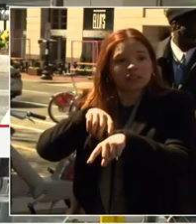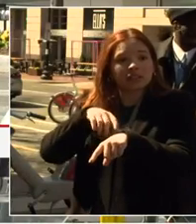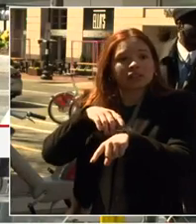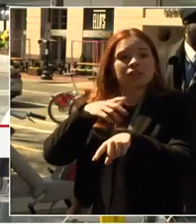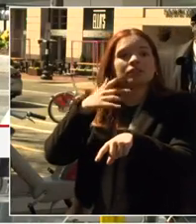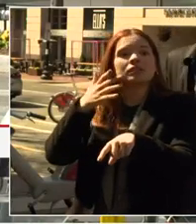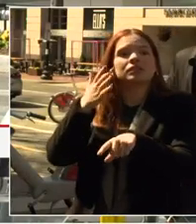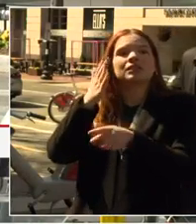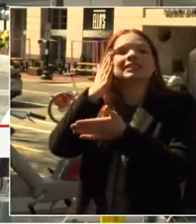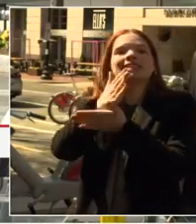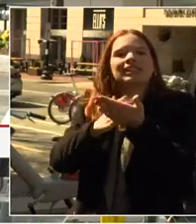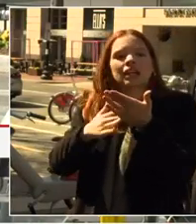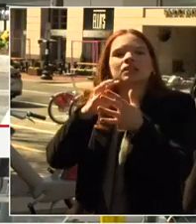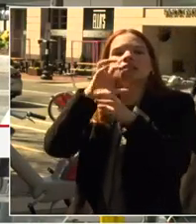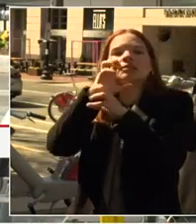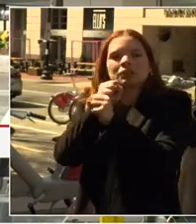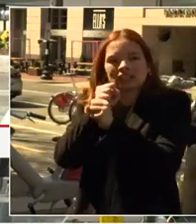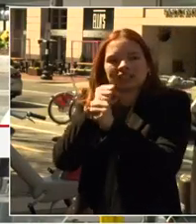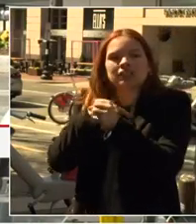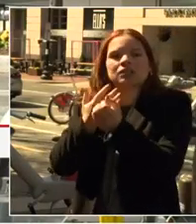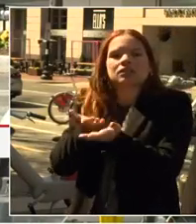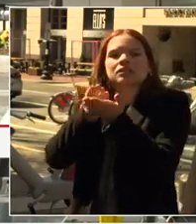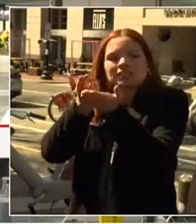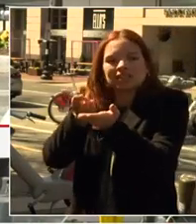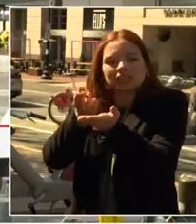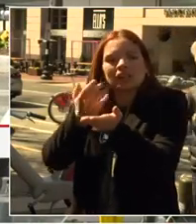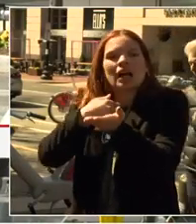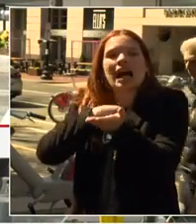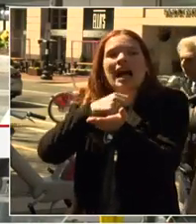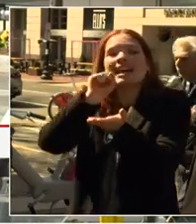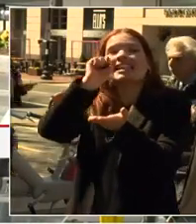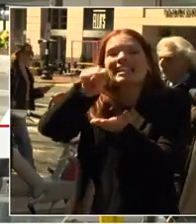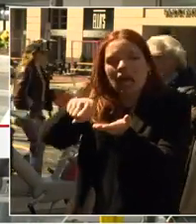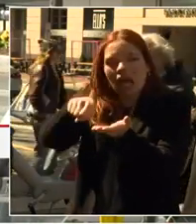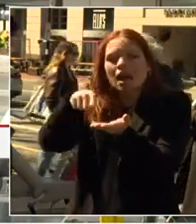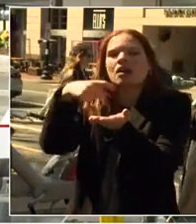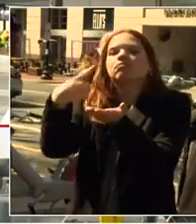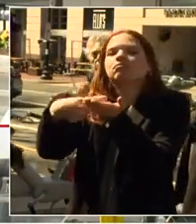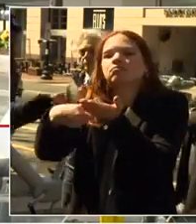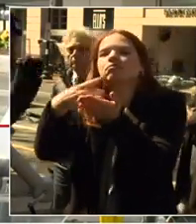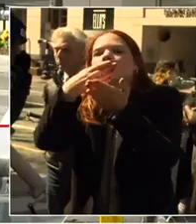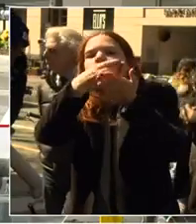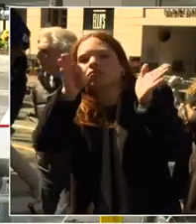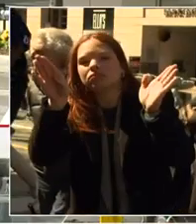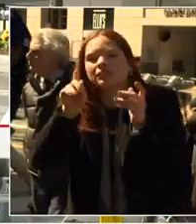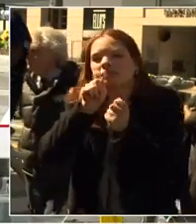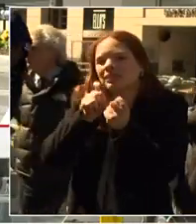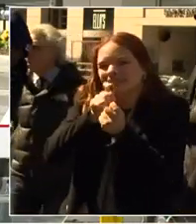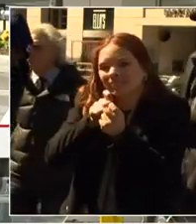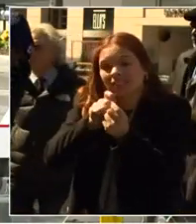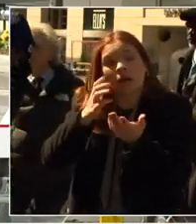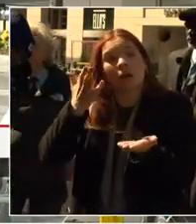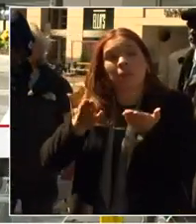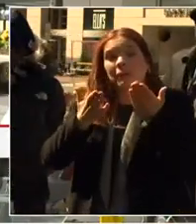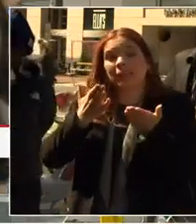summary recommendations that I can discuss publicly, and that may be the case here.